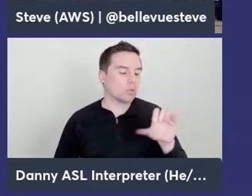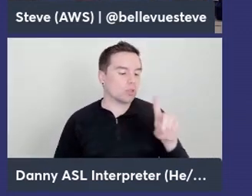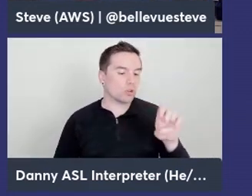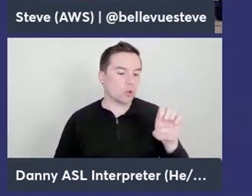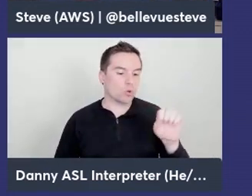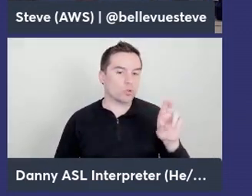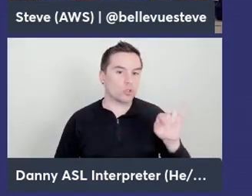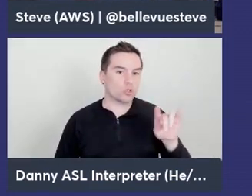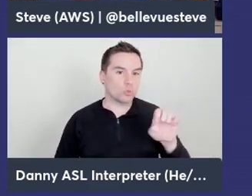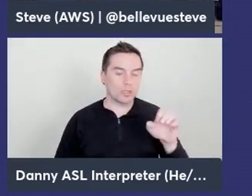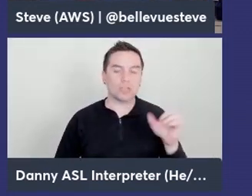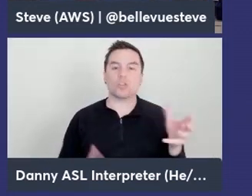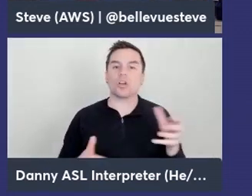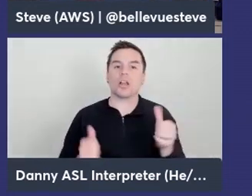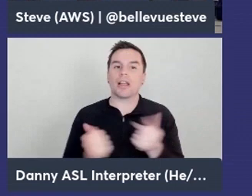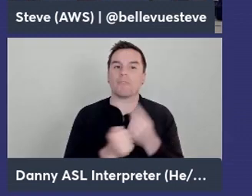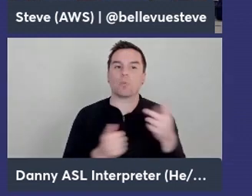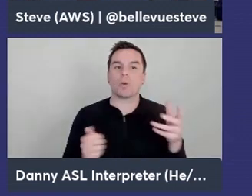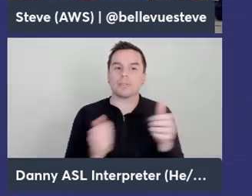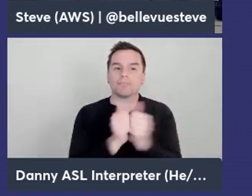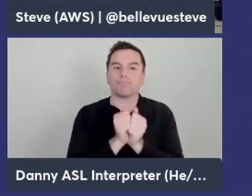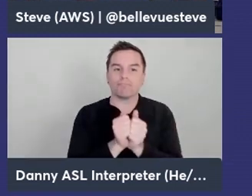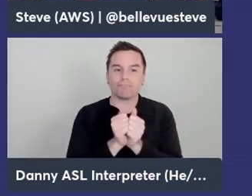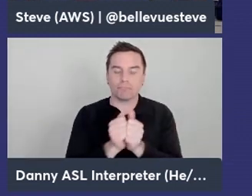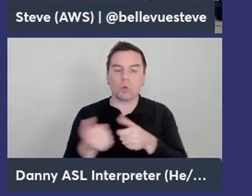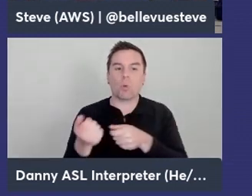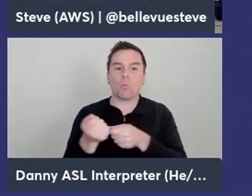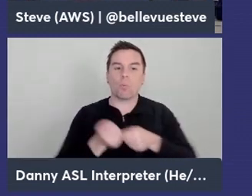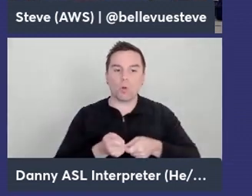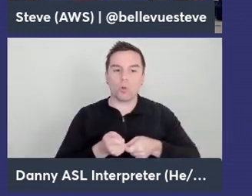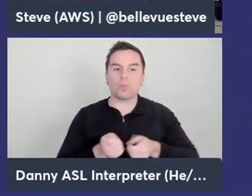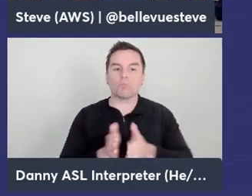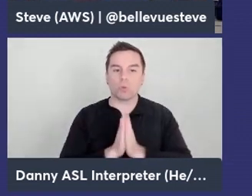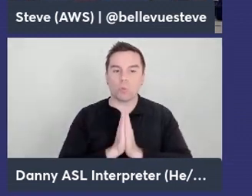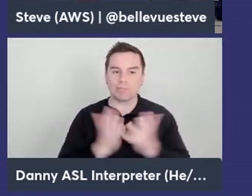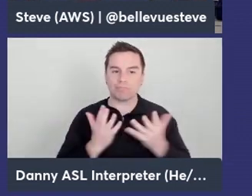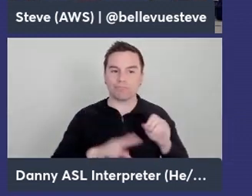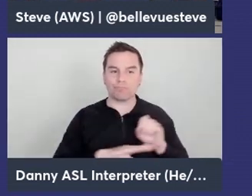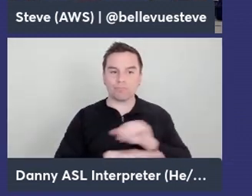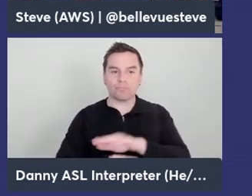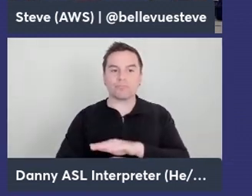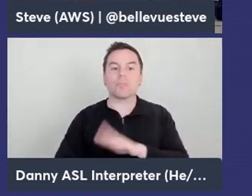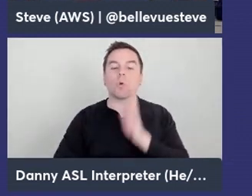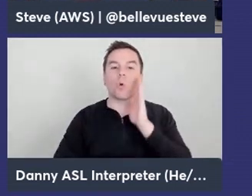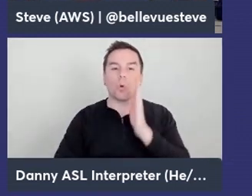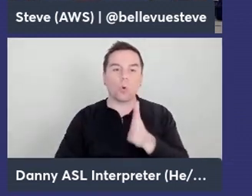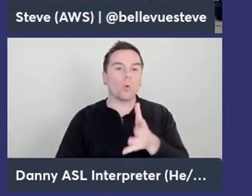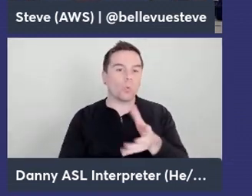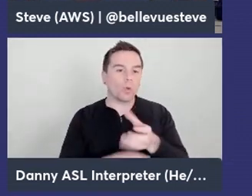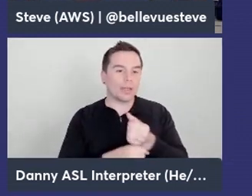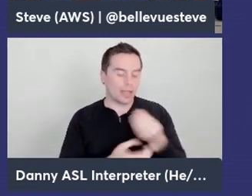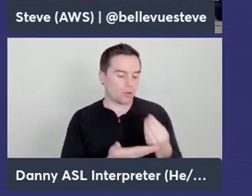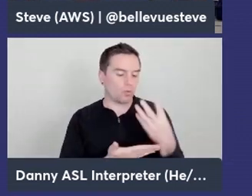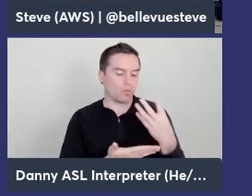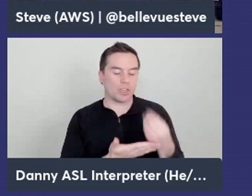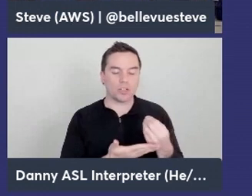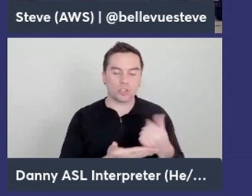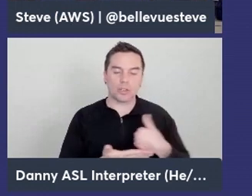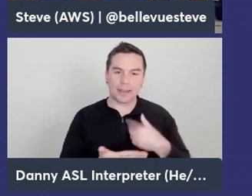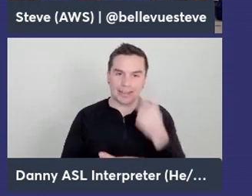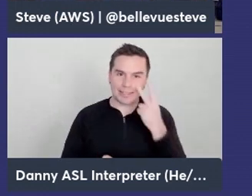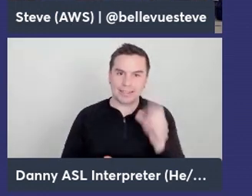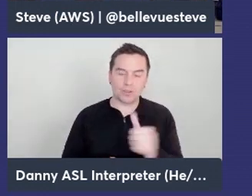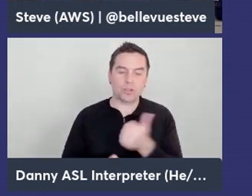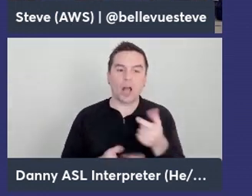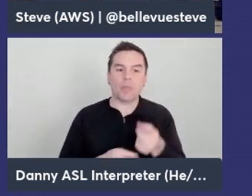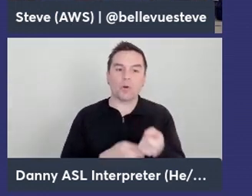you want that option. Mm-hmm. So I made that pull request. Emily will get a notification. I can also go in here and see that there's other pull requests that